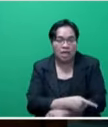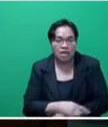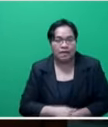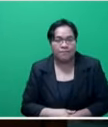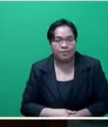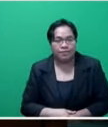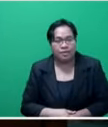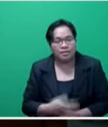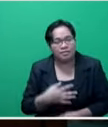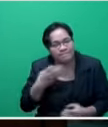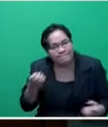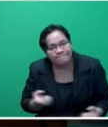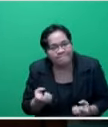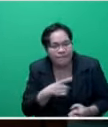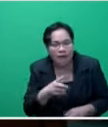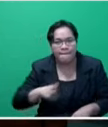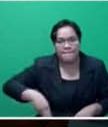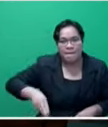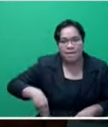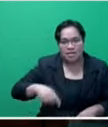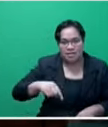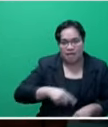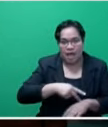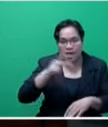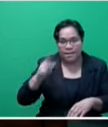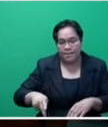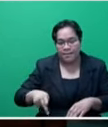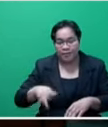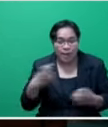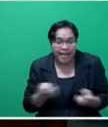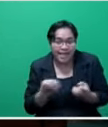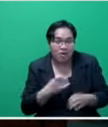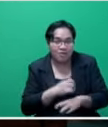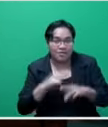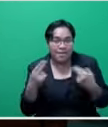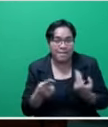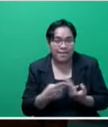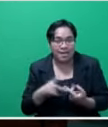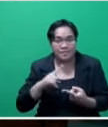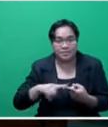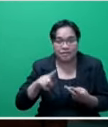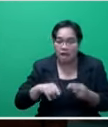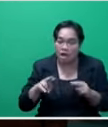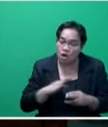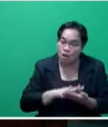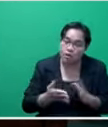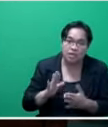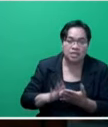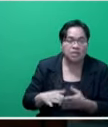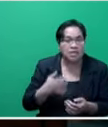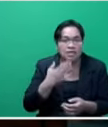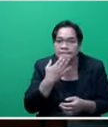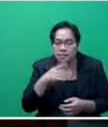I urge the members of this other house to encourage our families and our communities to take heed of